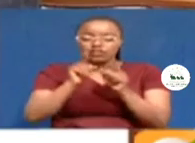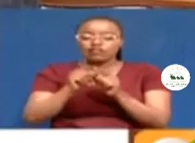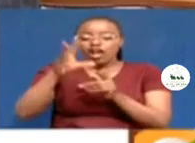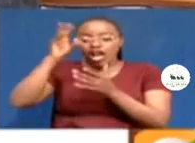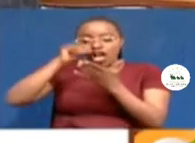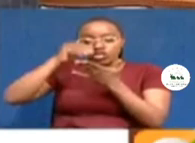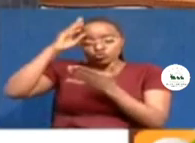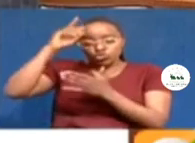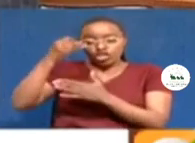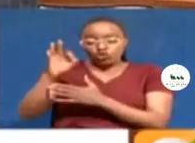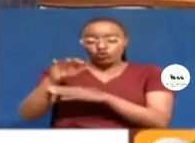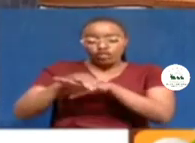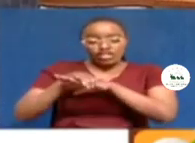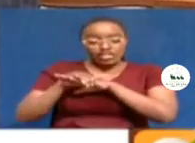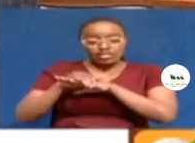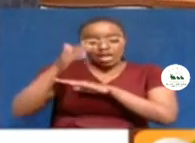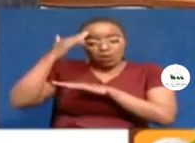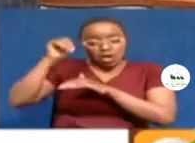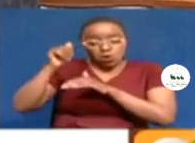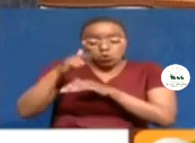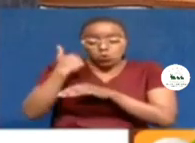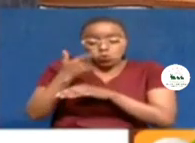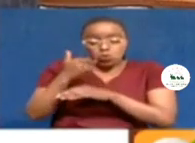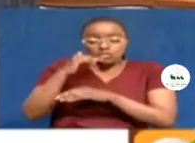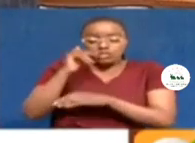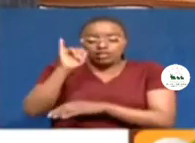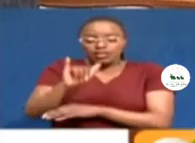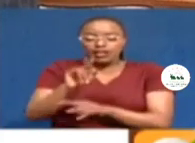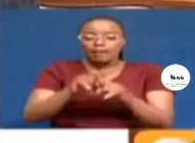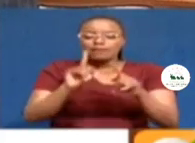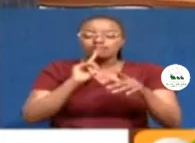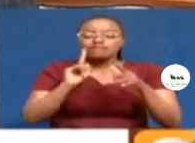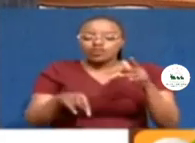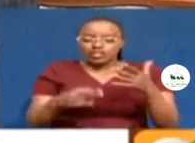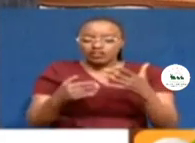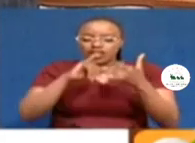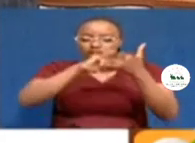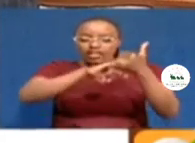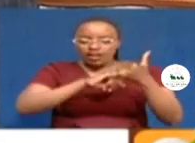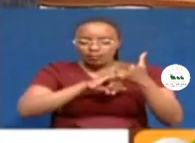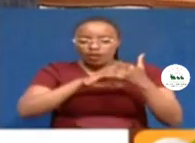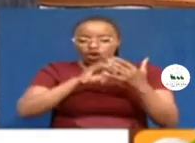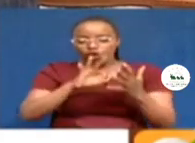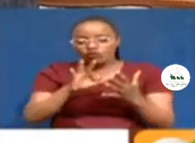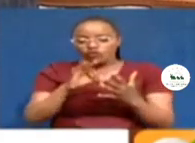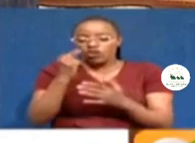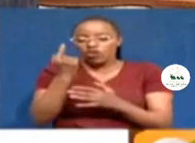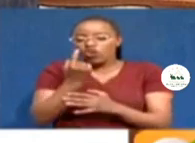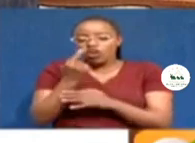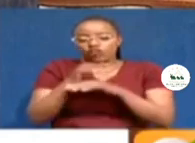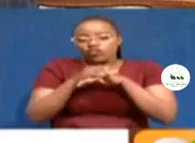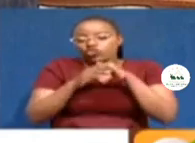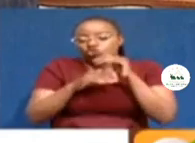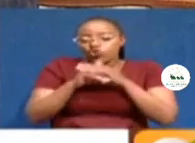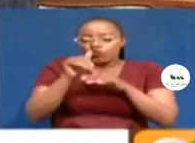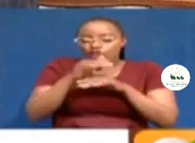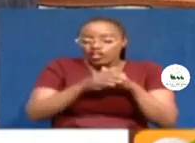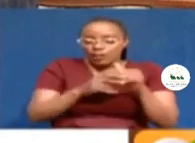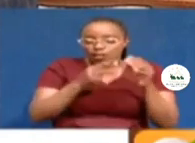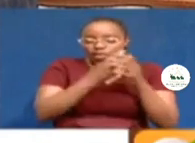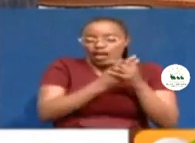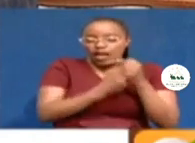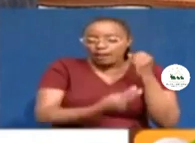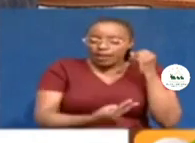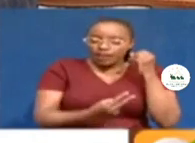I do not know who said it, but it was said that in a marriage of convenience, the